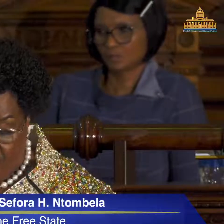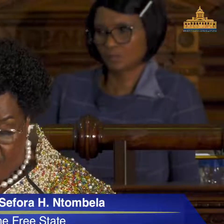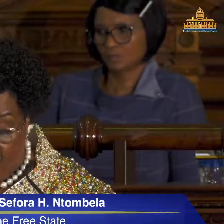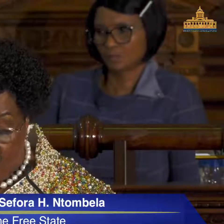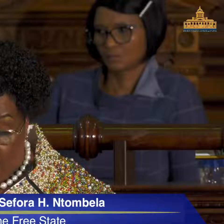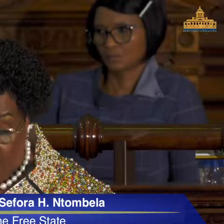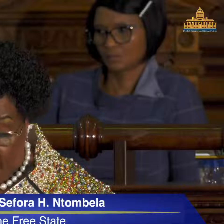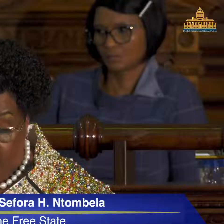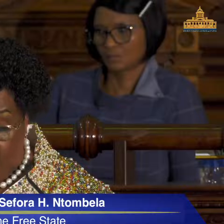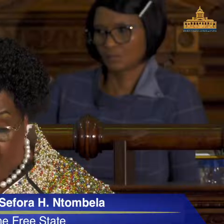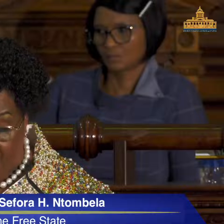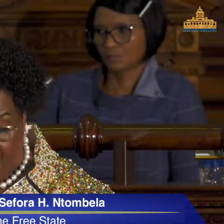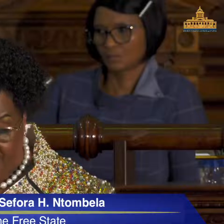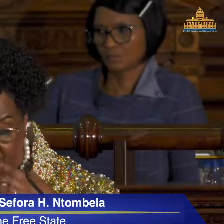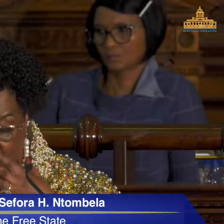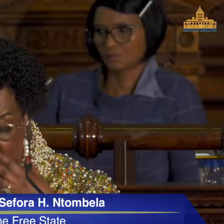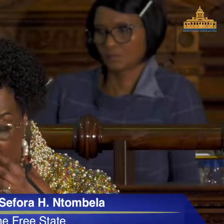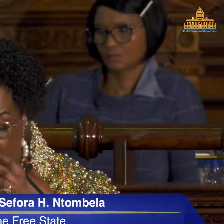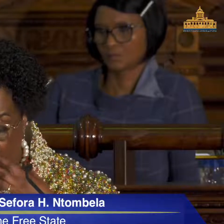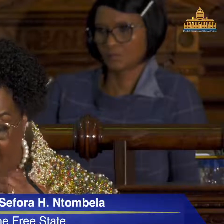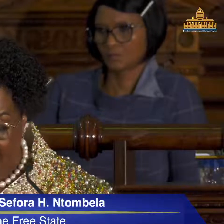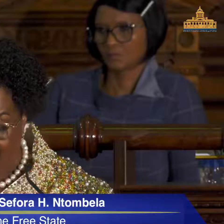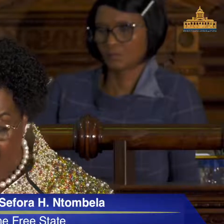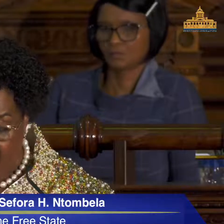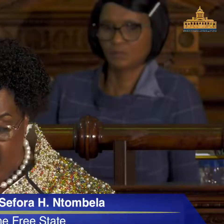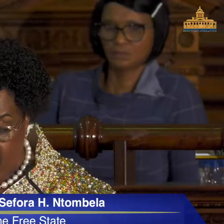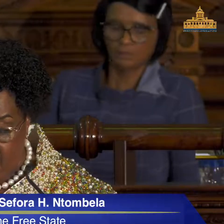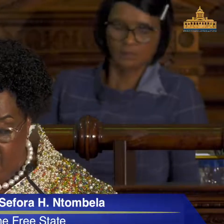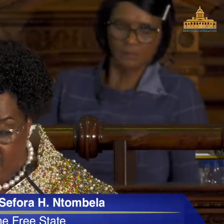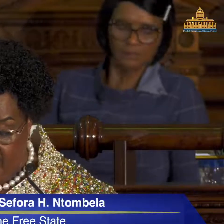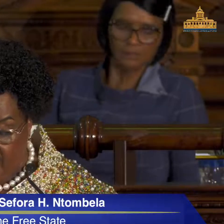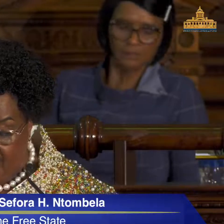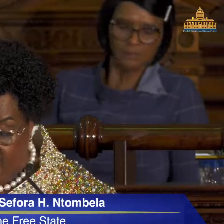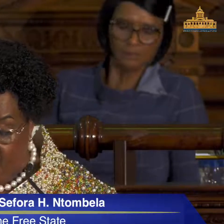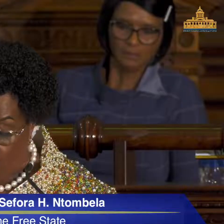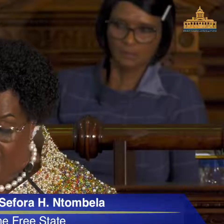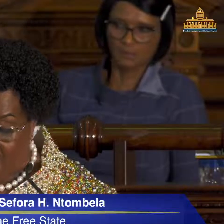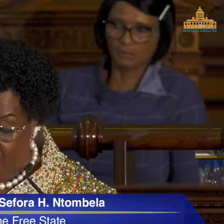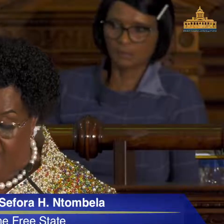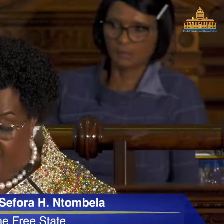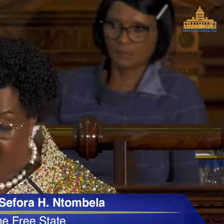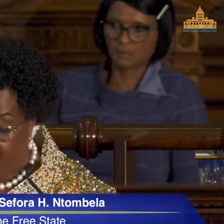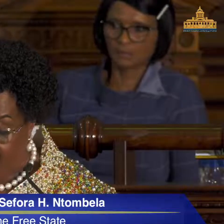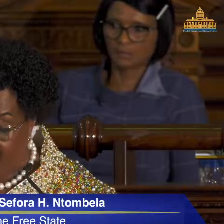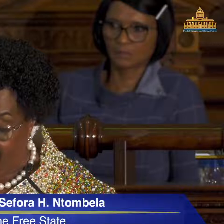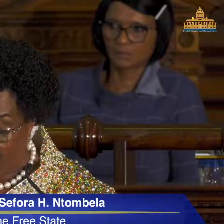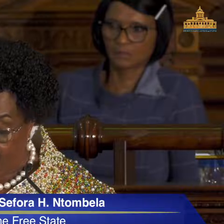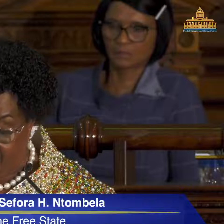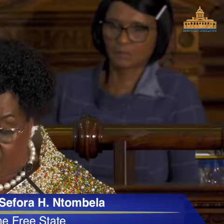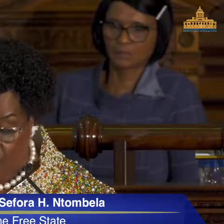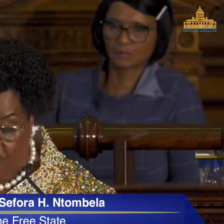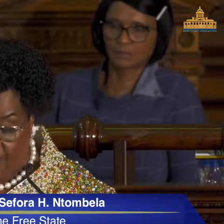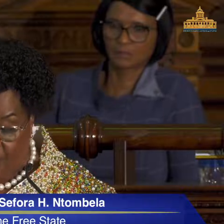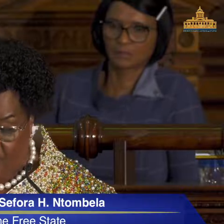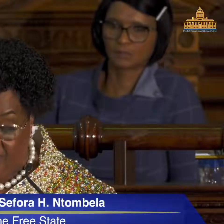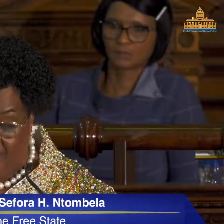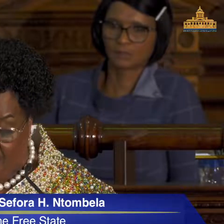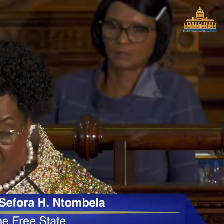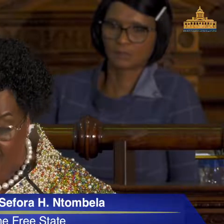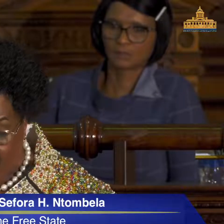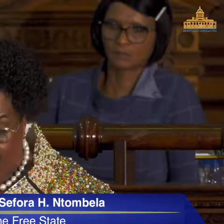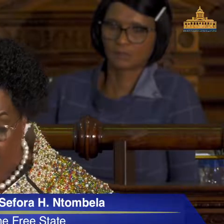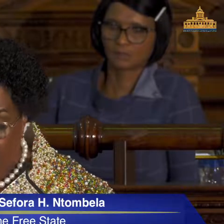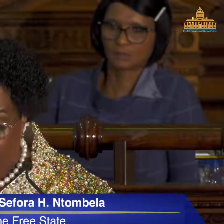number one priority of government. We are already taking bold steps in building the capacity of the